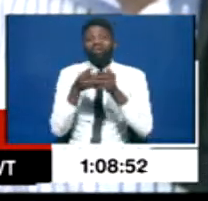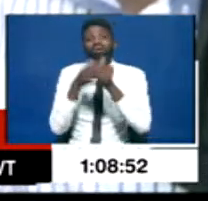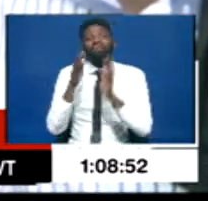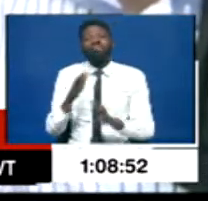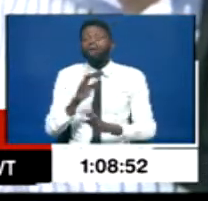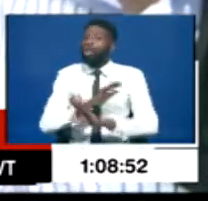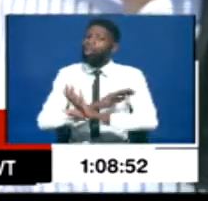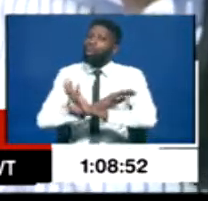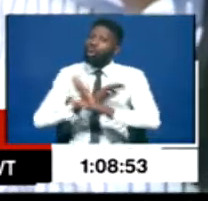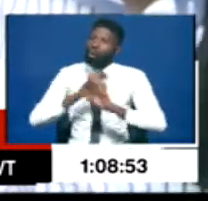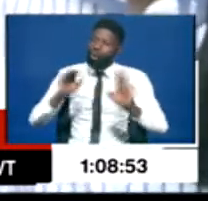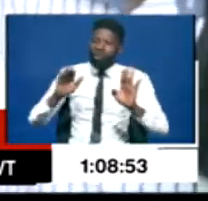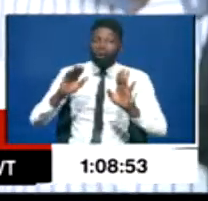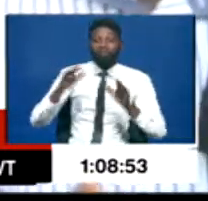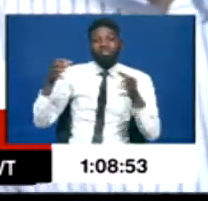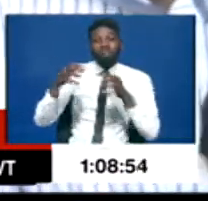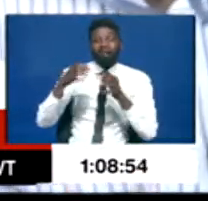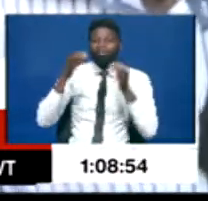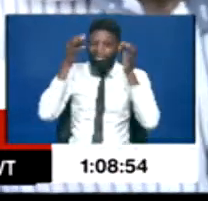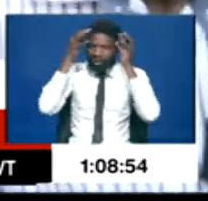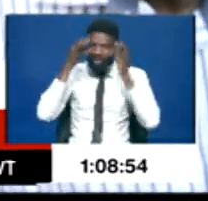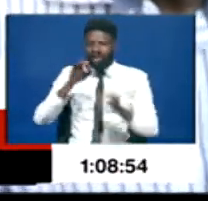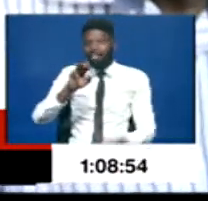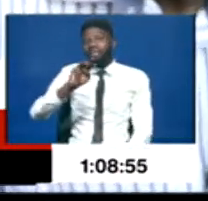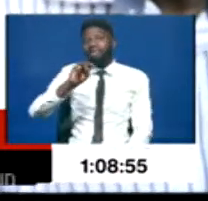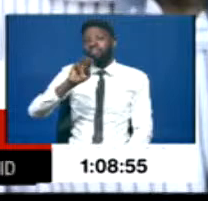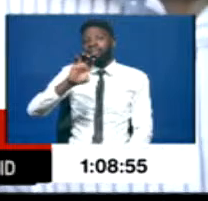who to be our next MCA. Yeah.